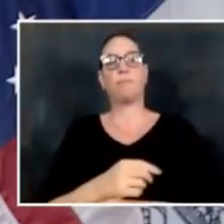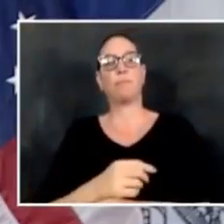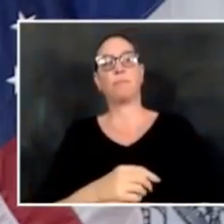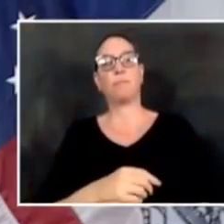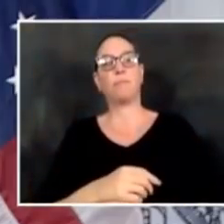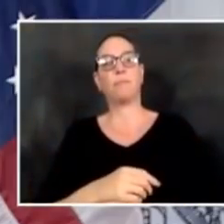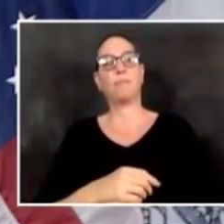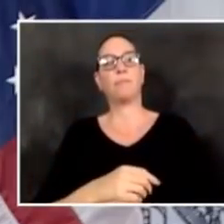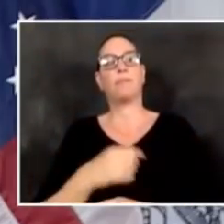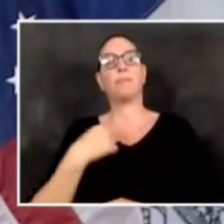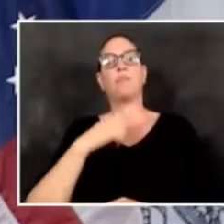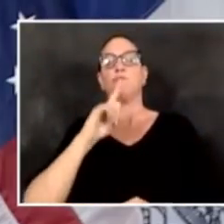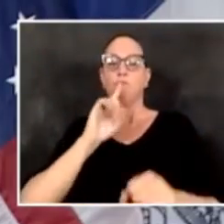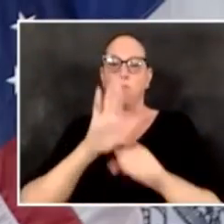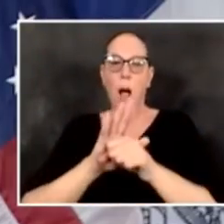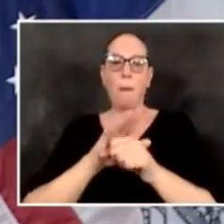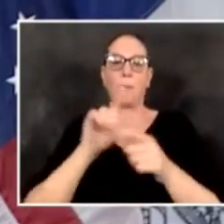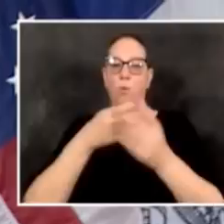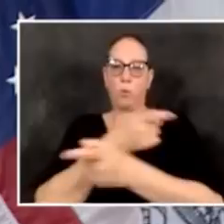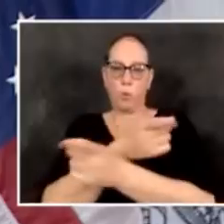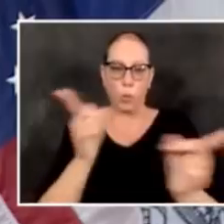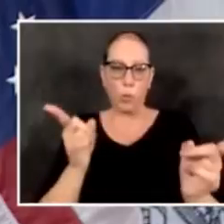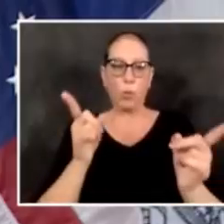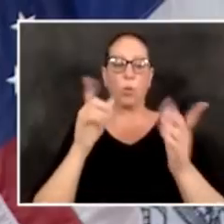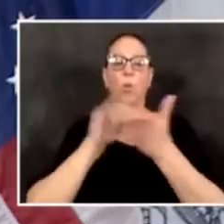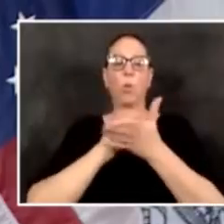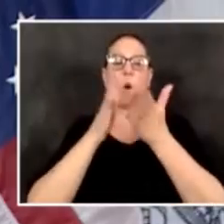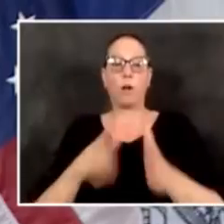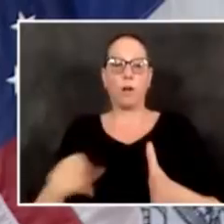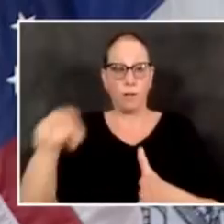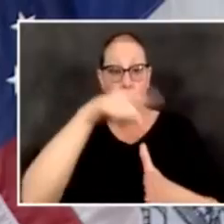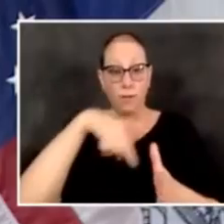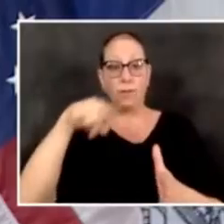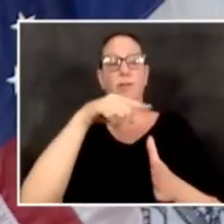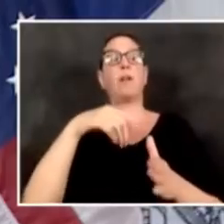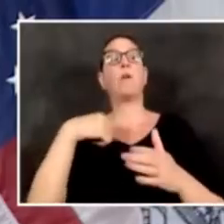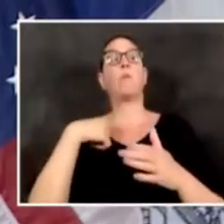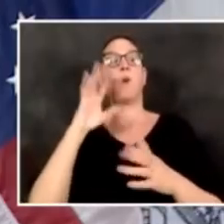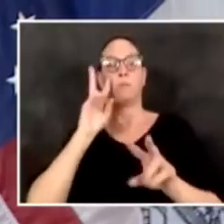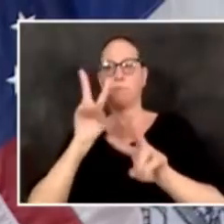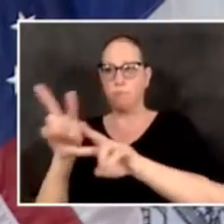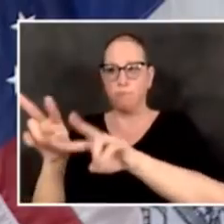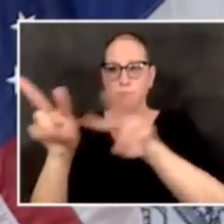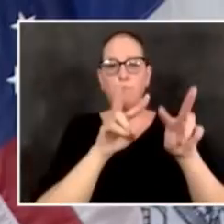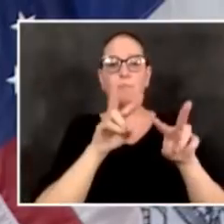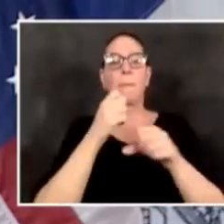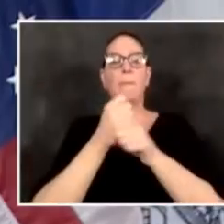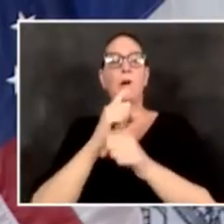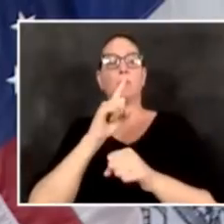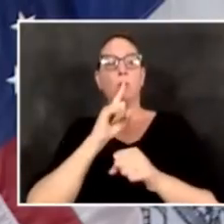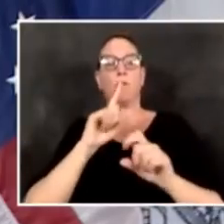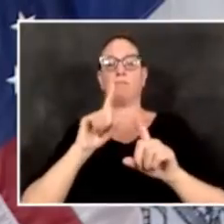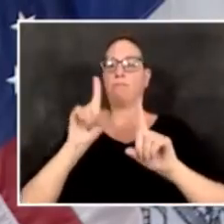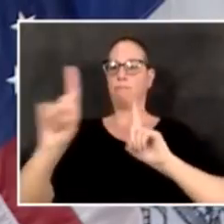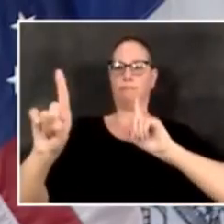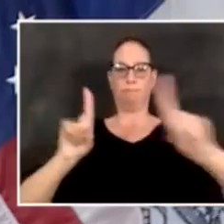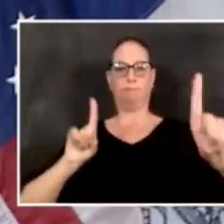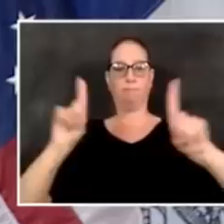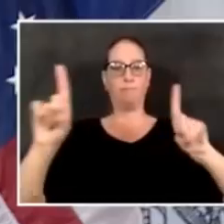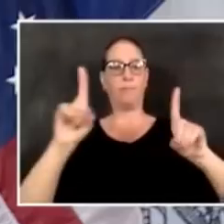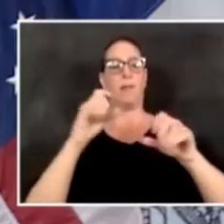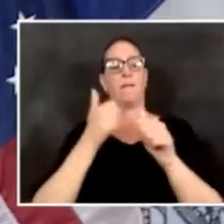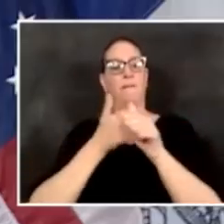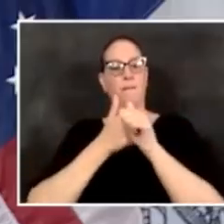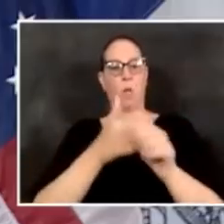sure that social distancing works and all the other rules work so we can, that's our pathway back to normal. It has to work. We have to make it work, but it